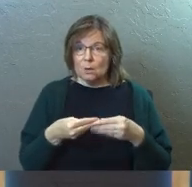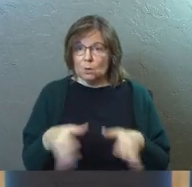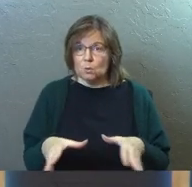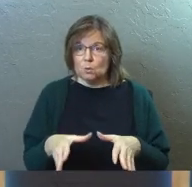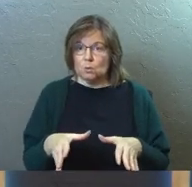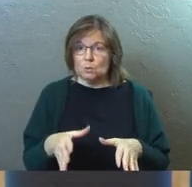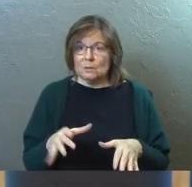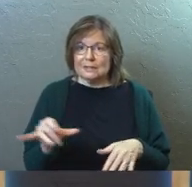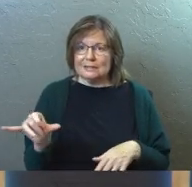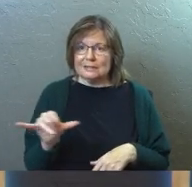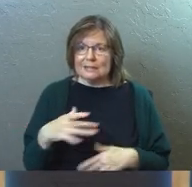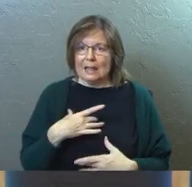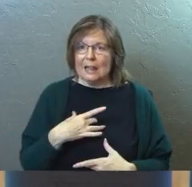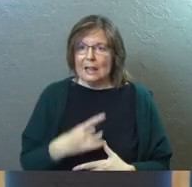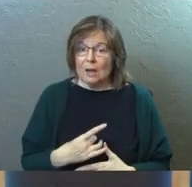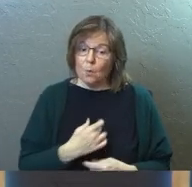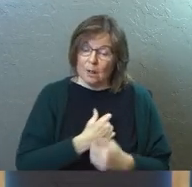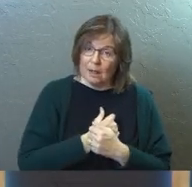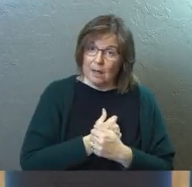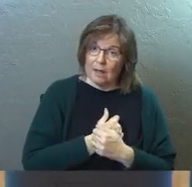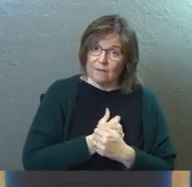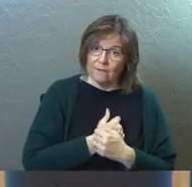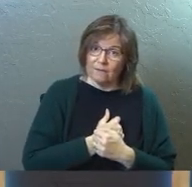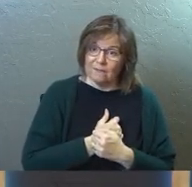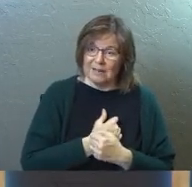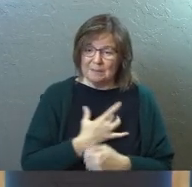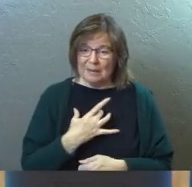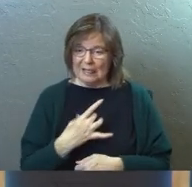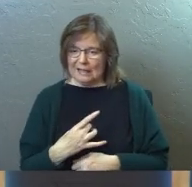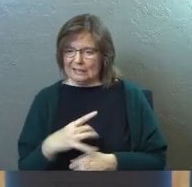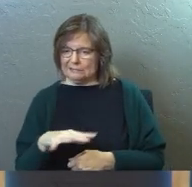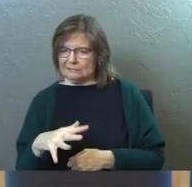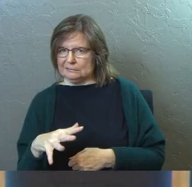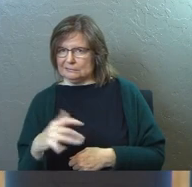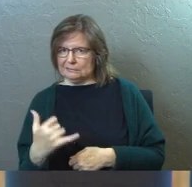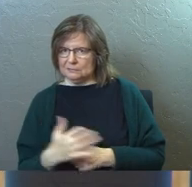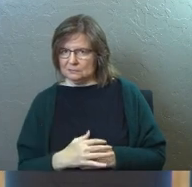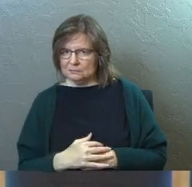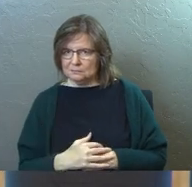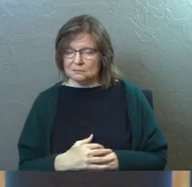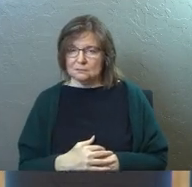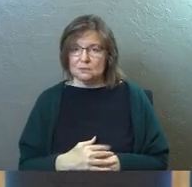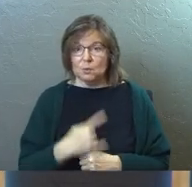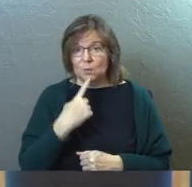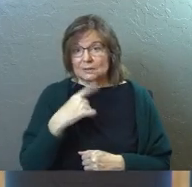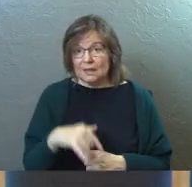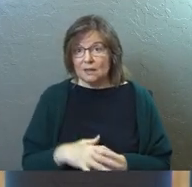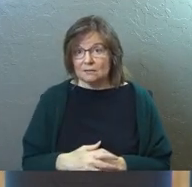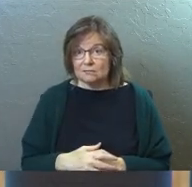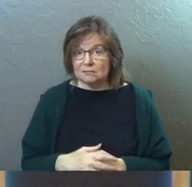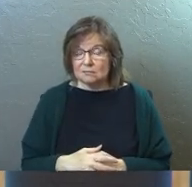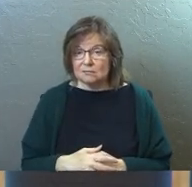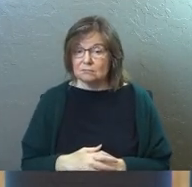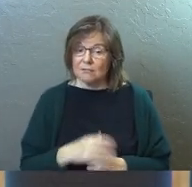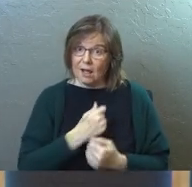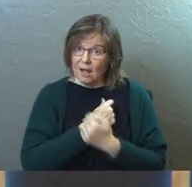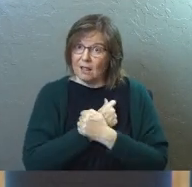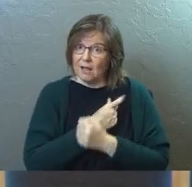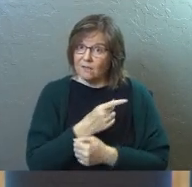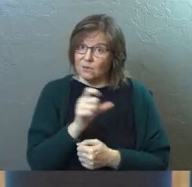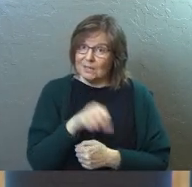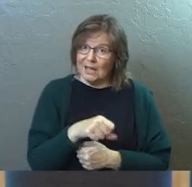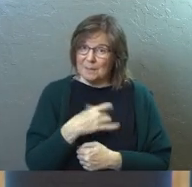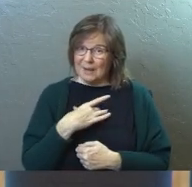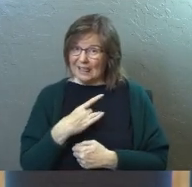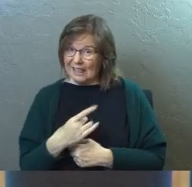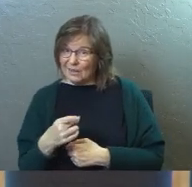lose the like. We love them, but I don't like you right now. Like we say that. I love you, but